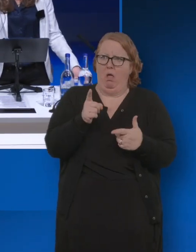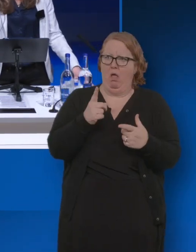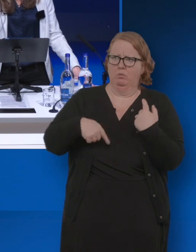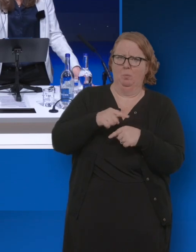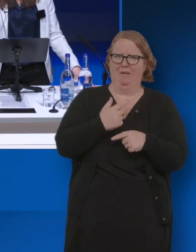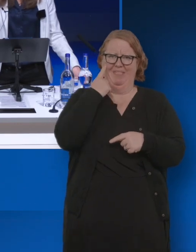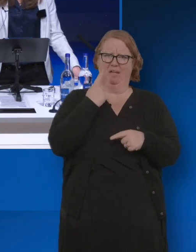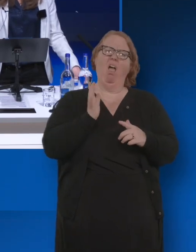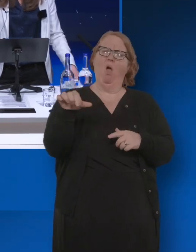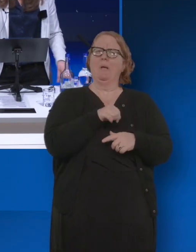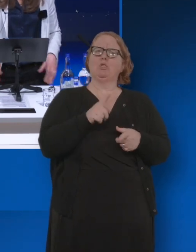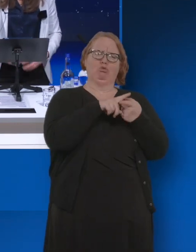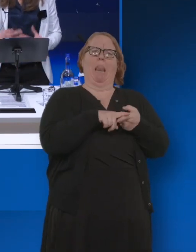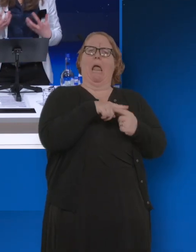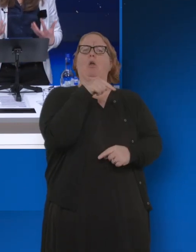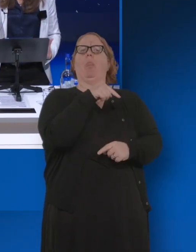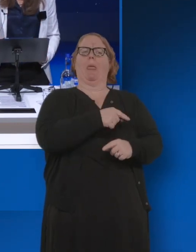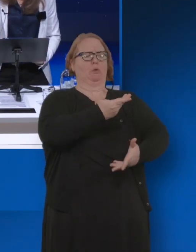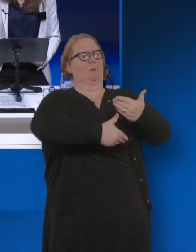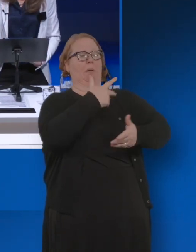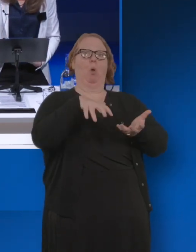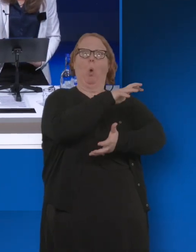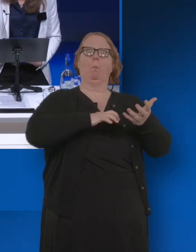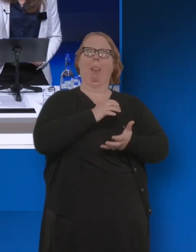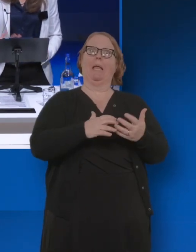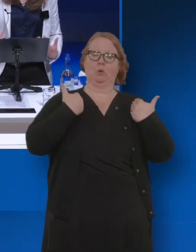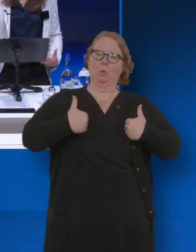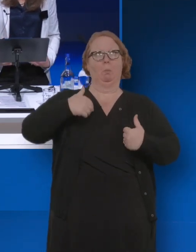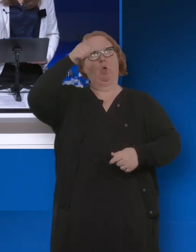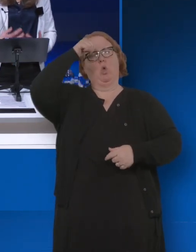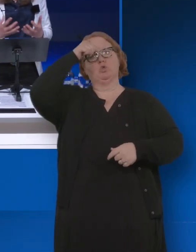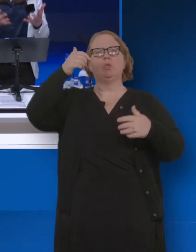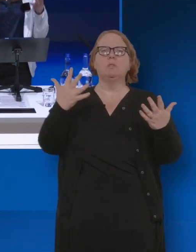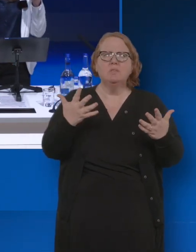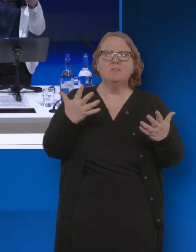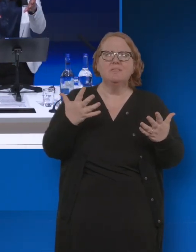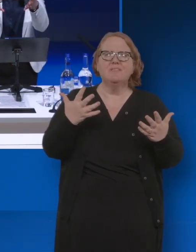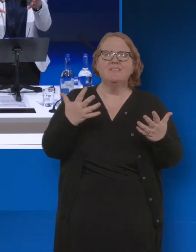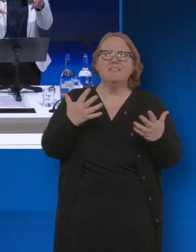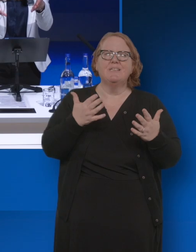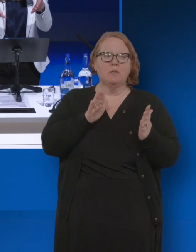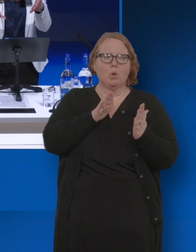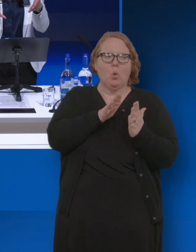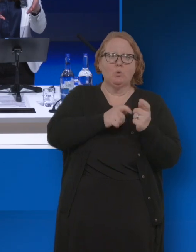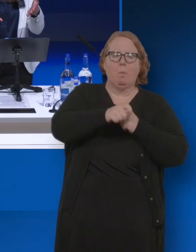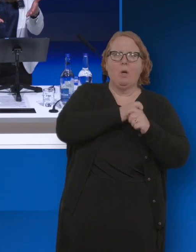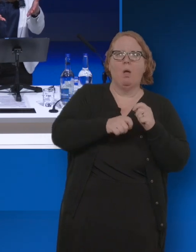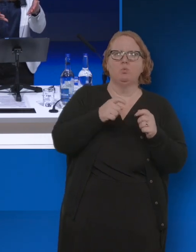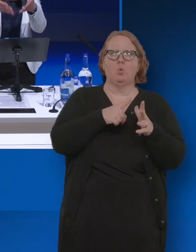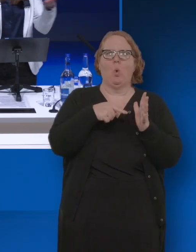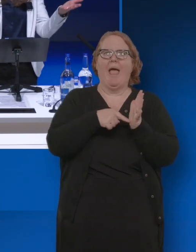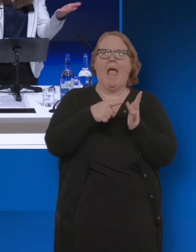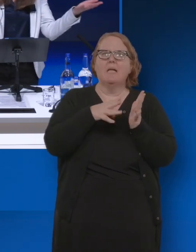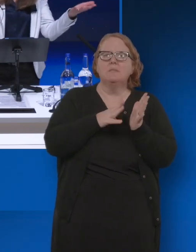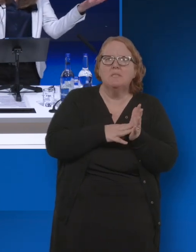it entirely to explain something as complex as human consciousness. The closer we get to the atom,